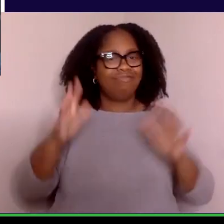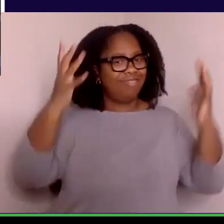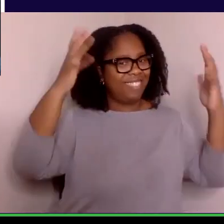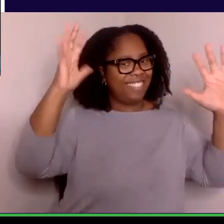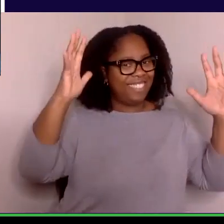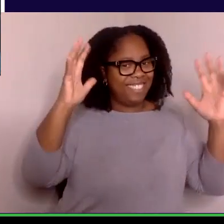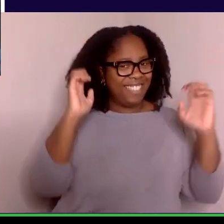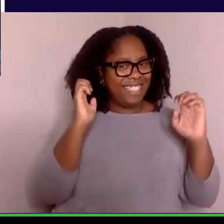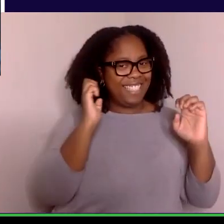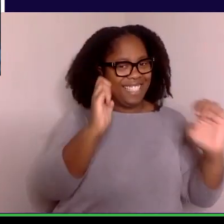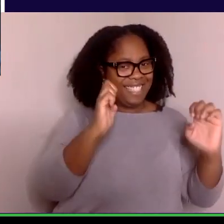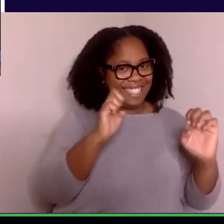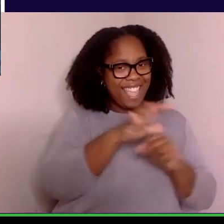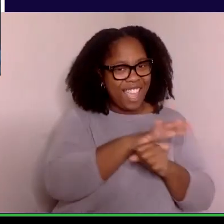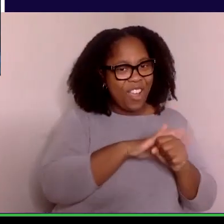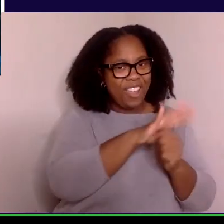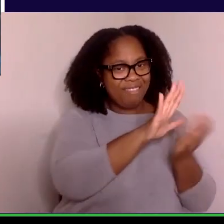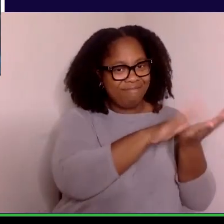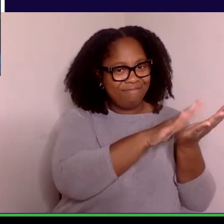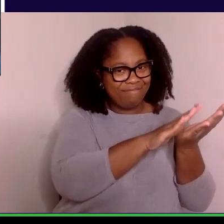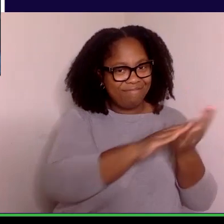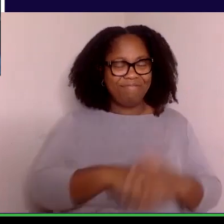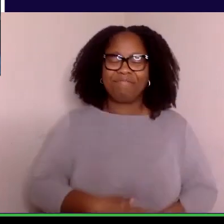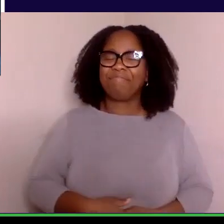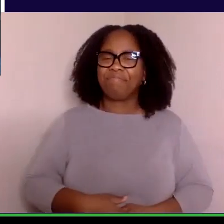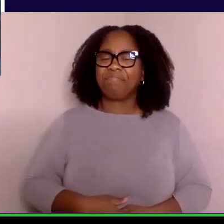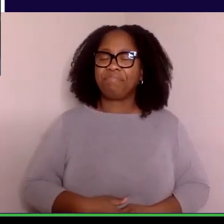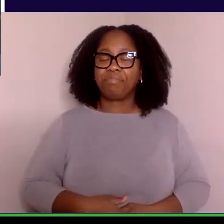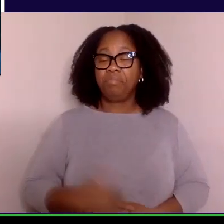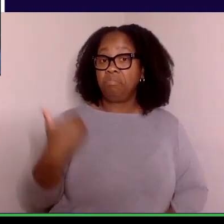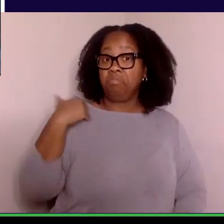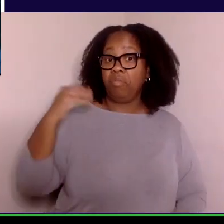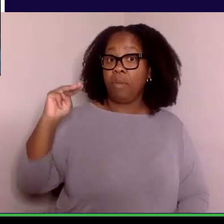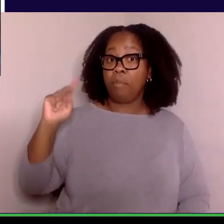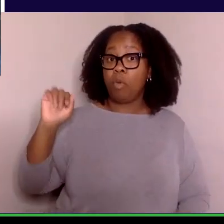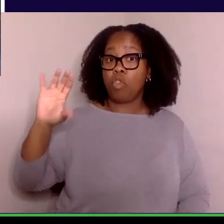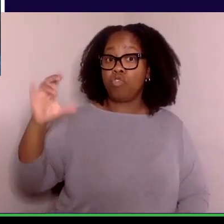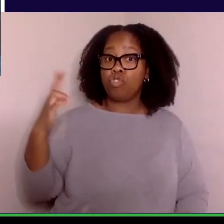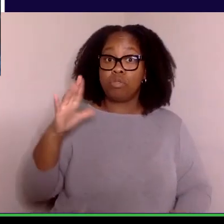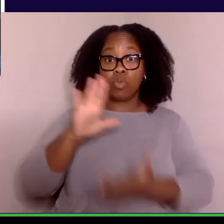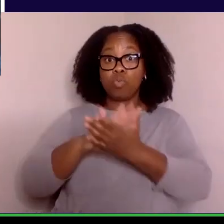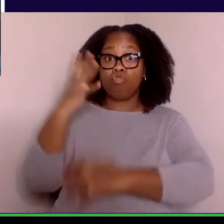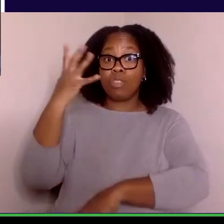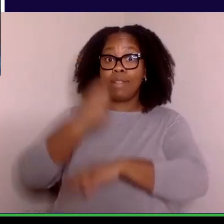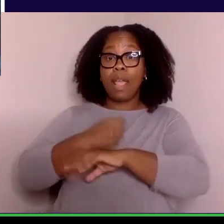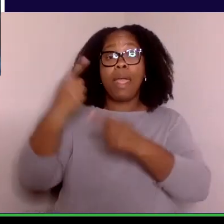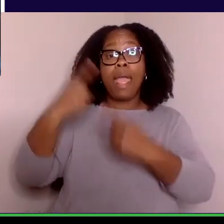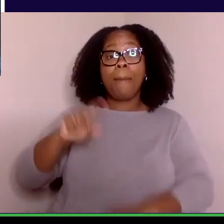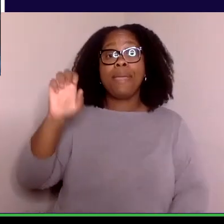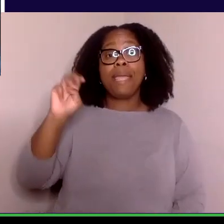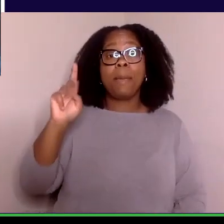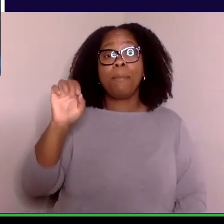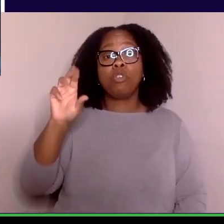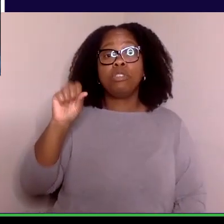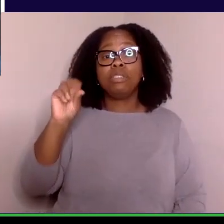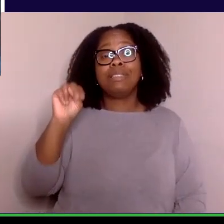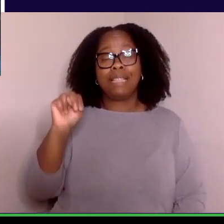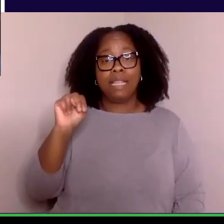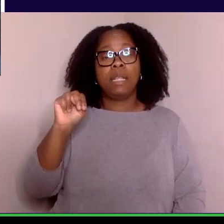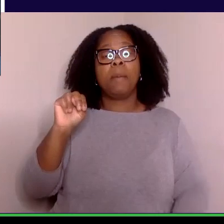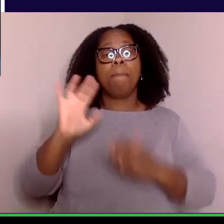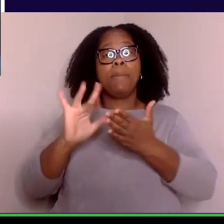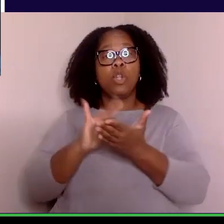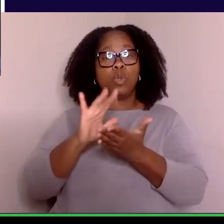area. When schools first shut down last March, Emerson Middle School English teacher Noriko